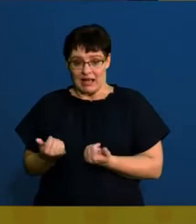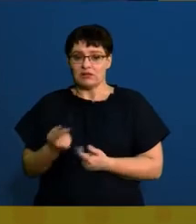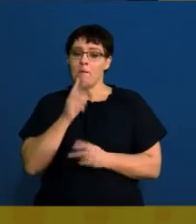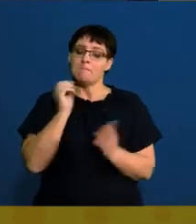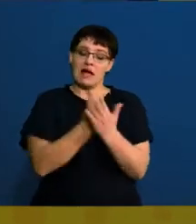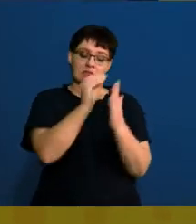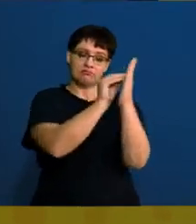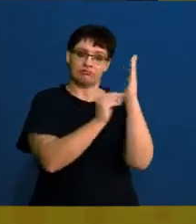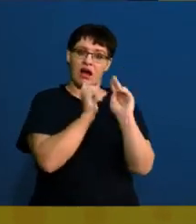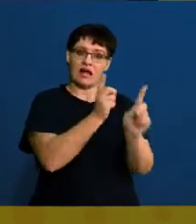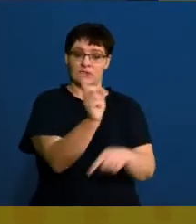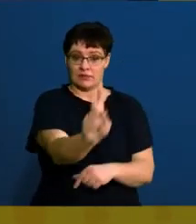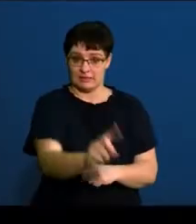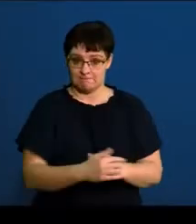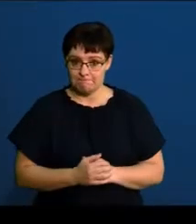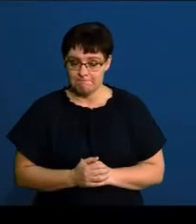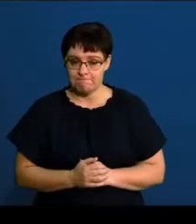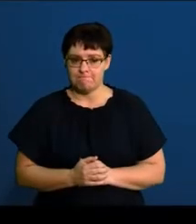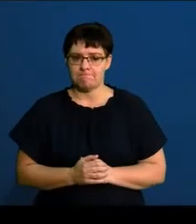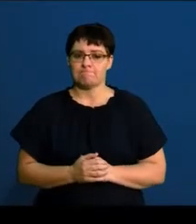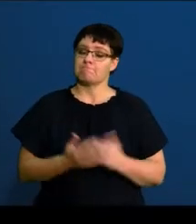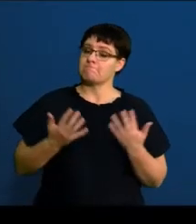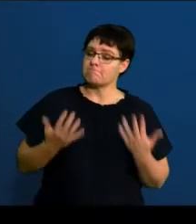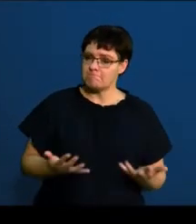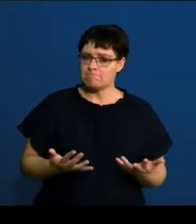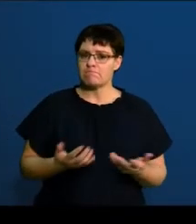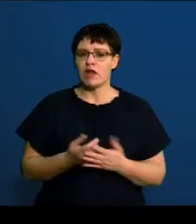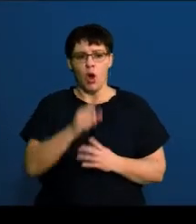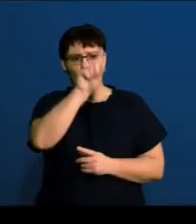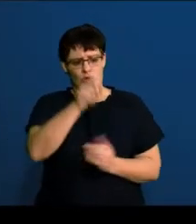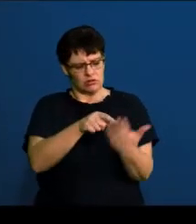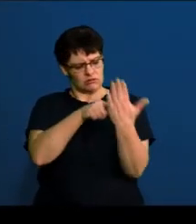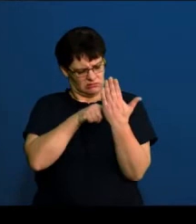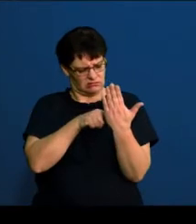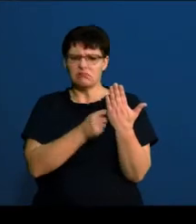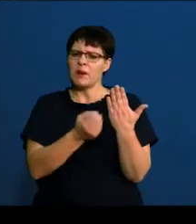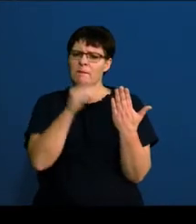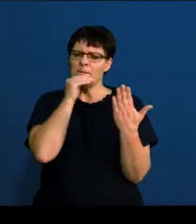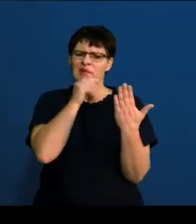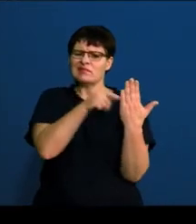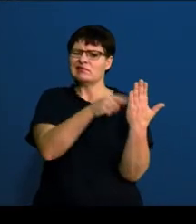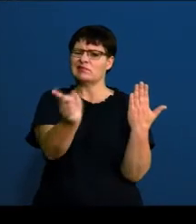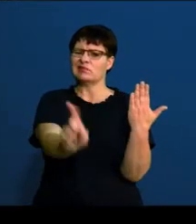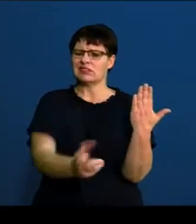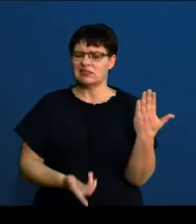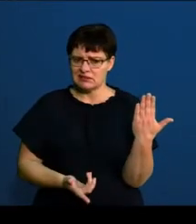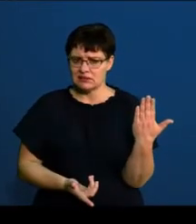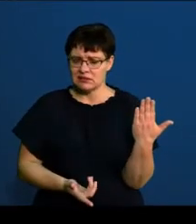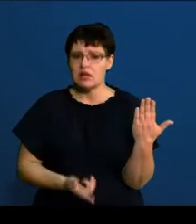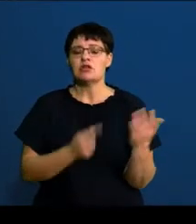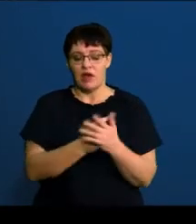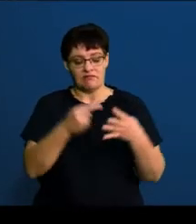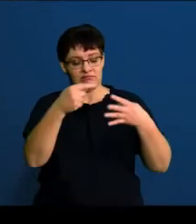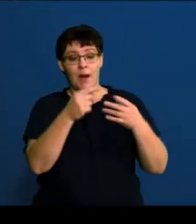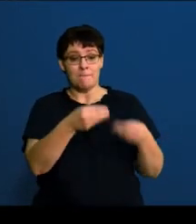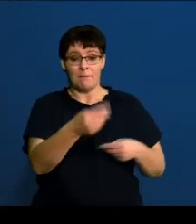are. Okay, so interpreting questions in paper 1. So we encountered different types of questions in